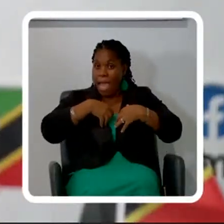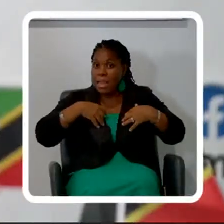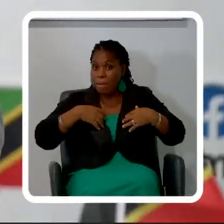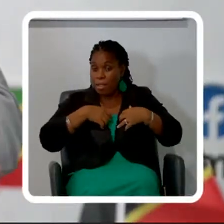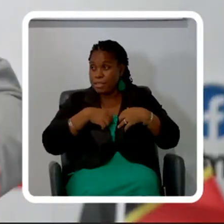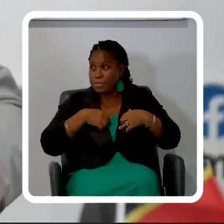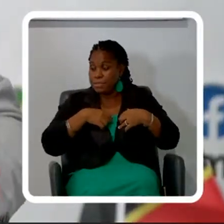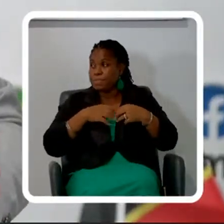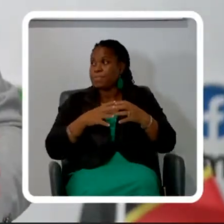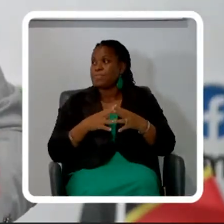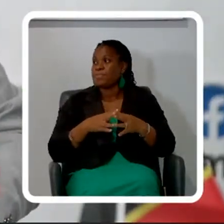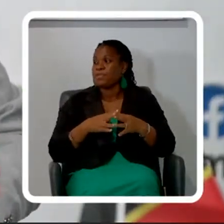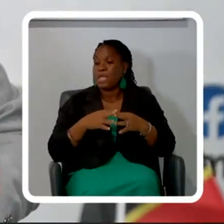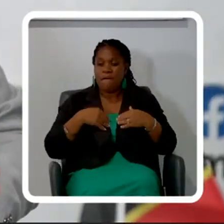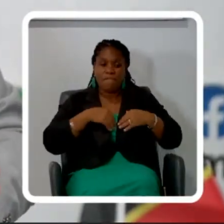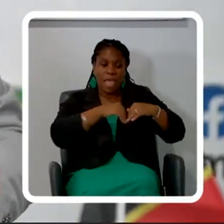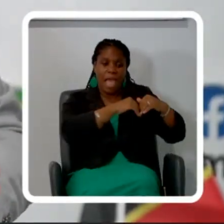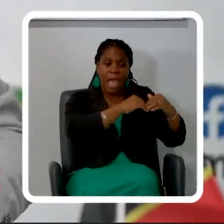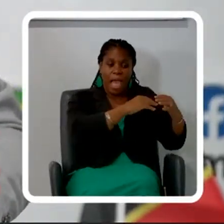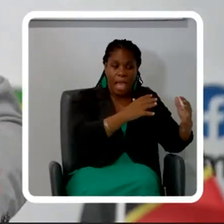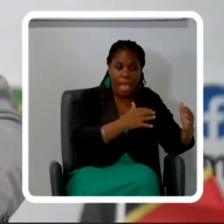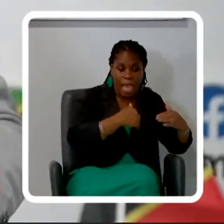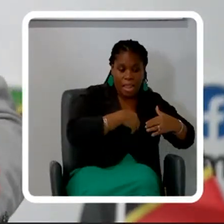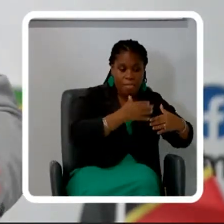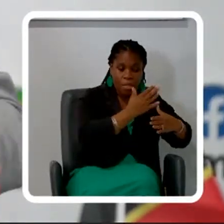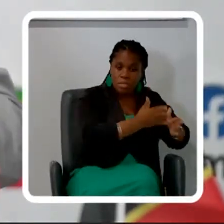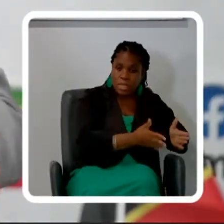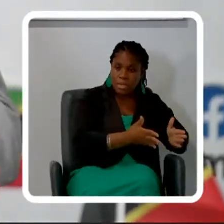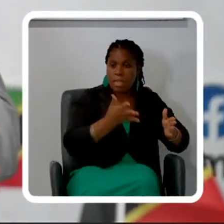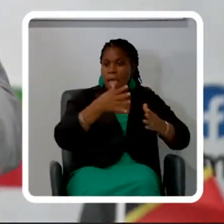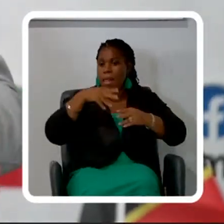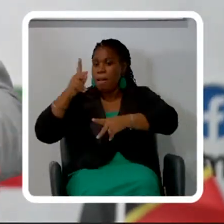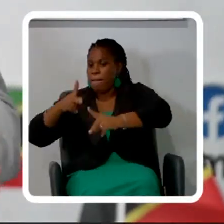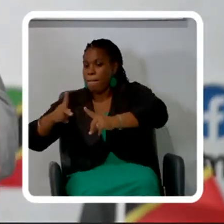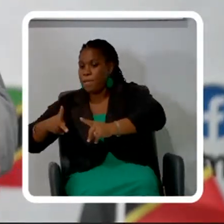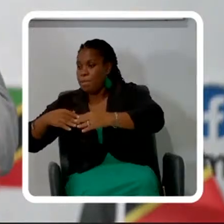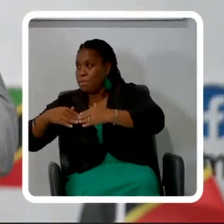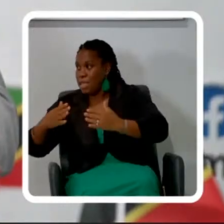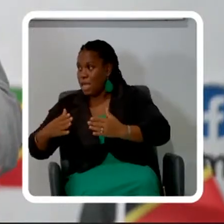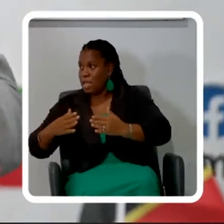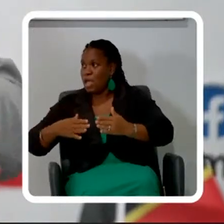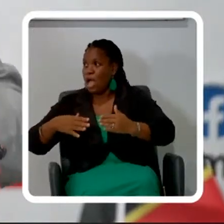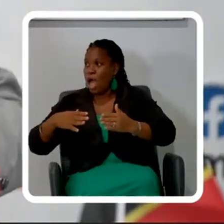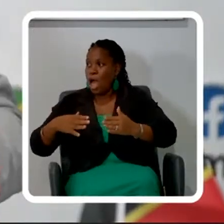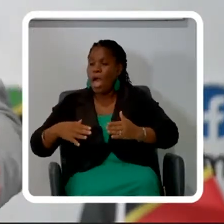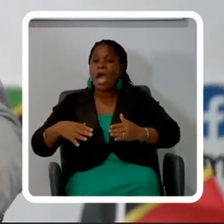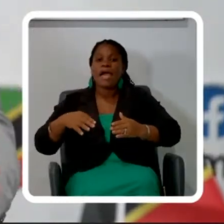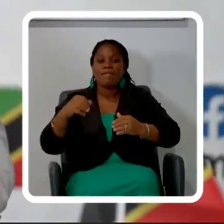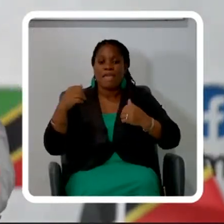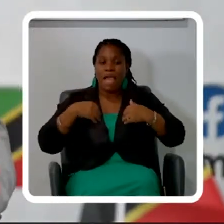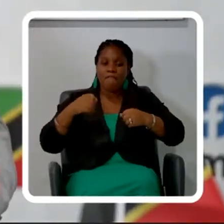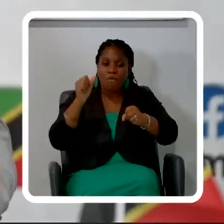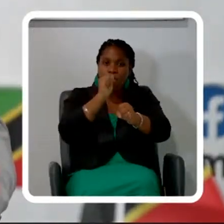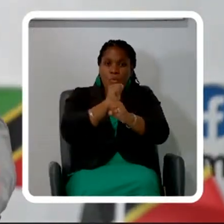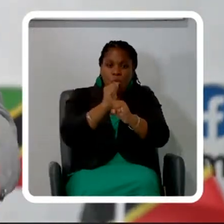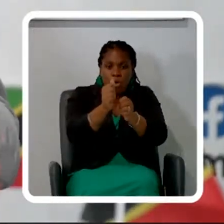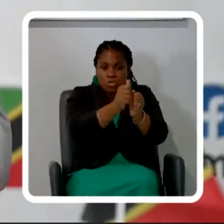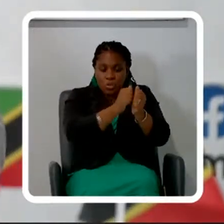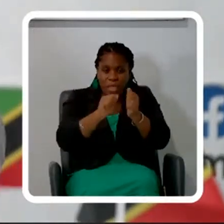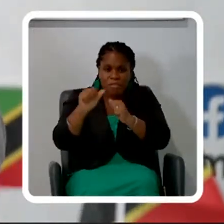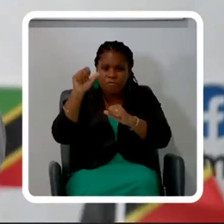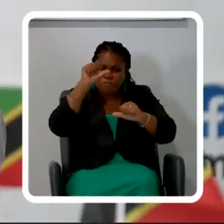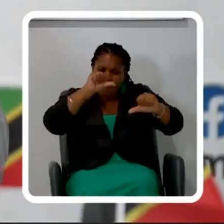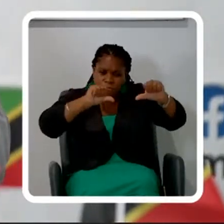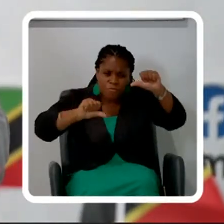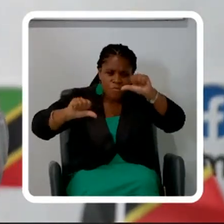science side of it, and create that opportunity for One Health, and have unified research papers so